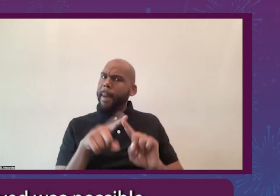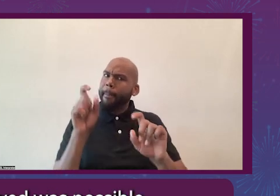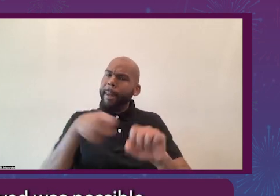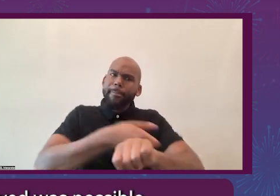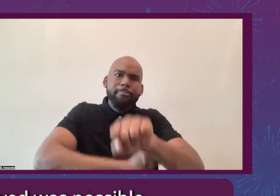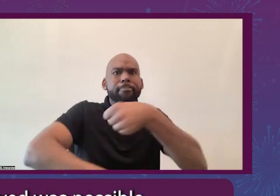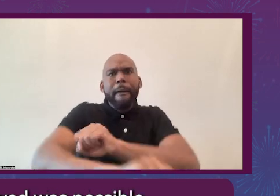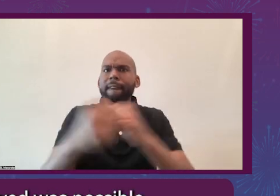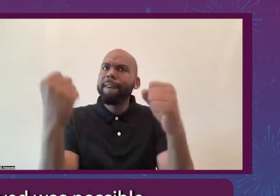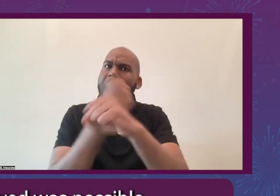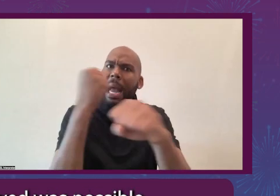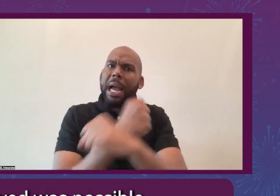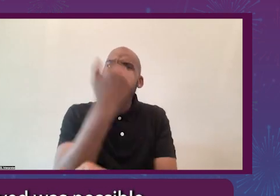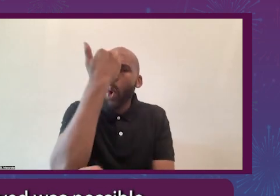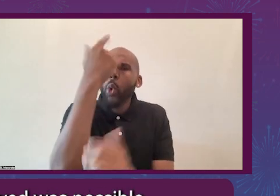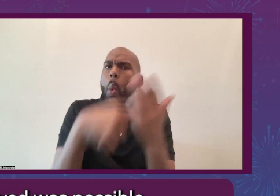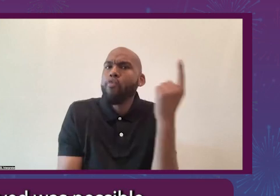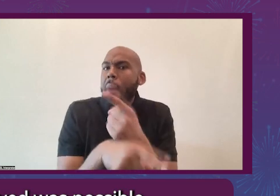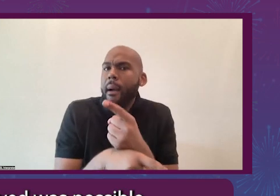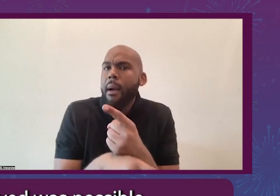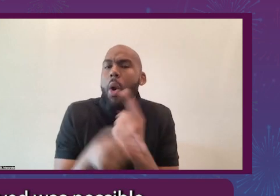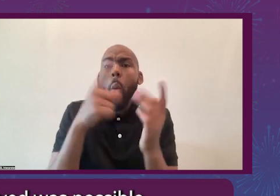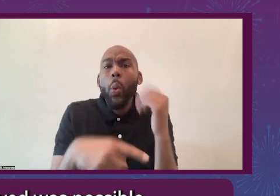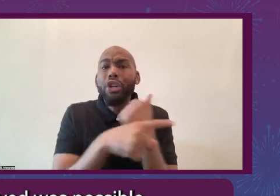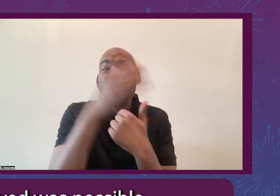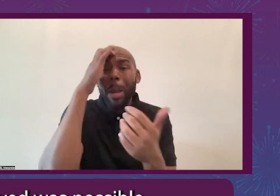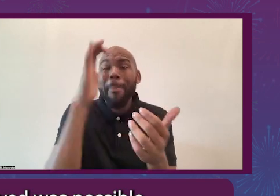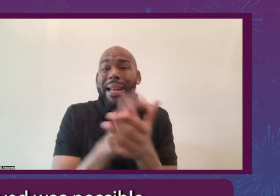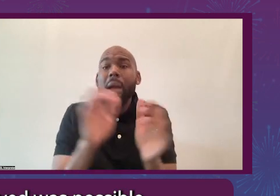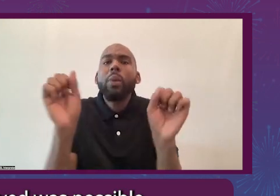right and what she believed was possible.